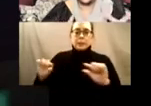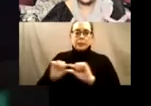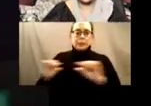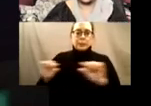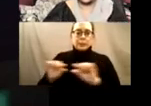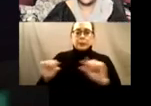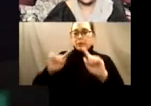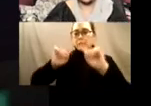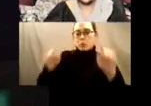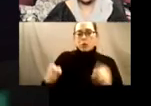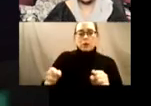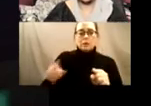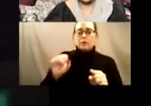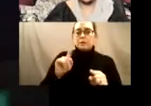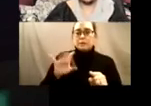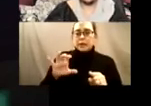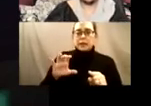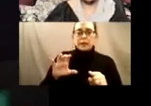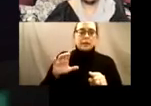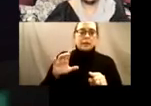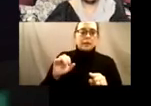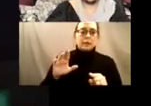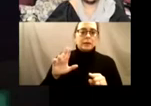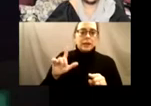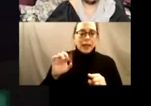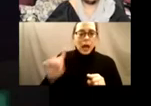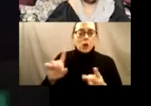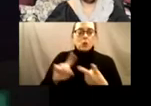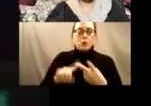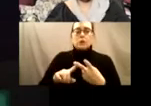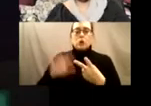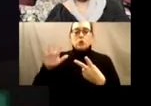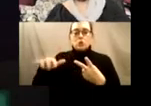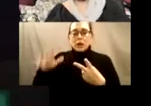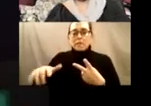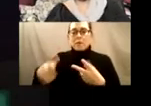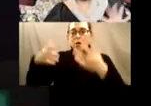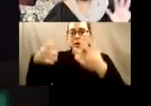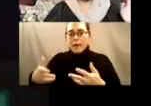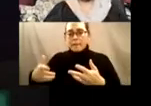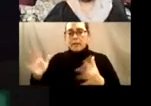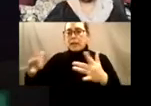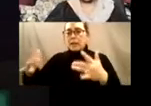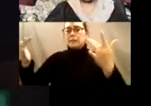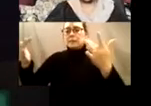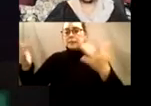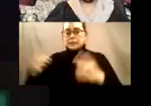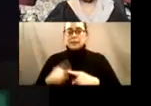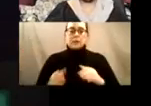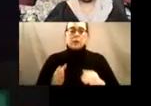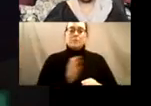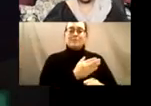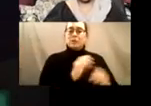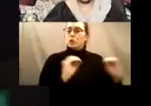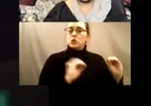in brackets, static, loud, rainfall, heavy, and faint. So the film on the left has no sound,